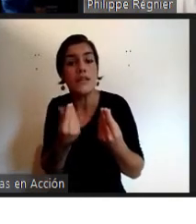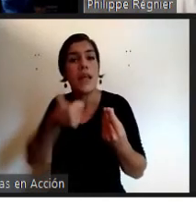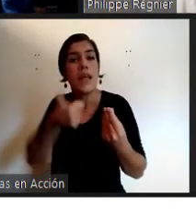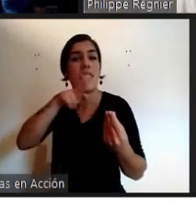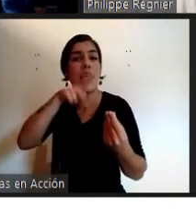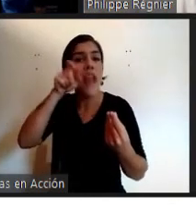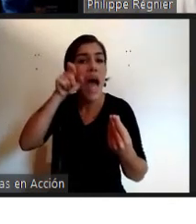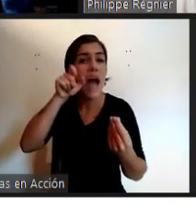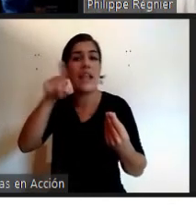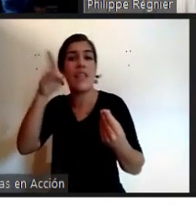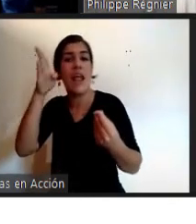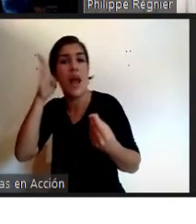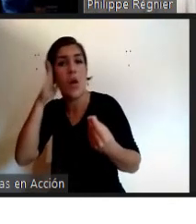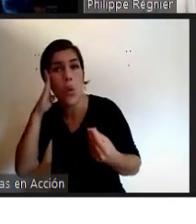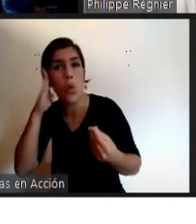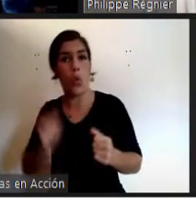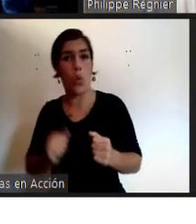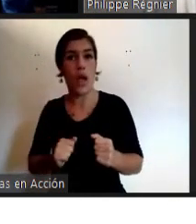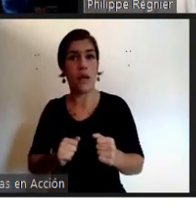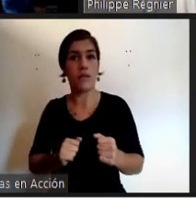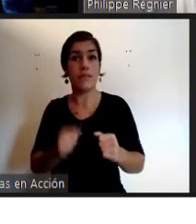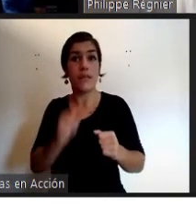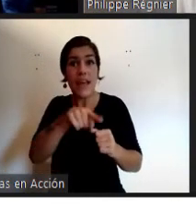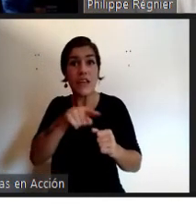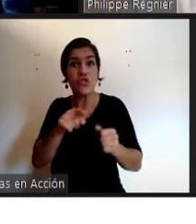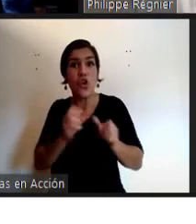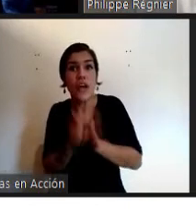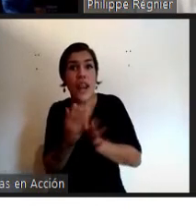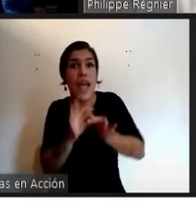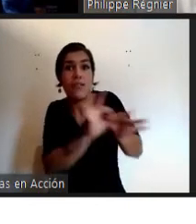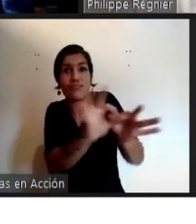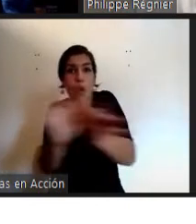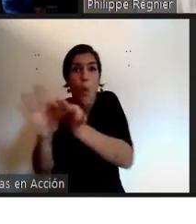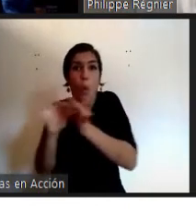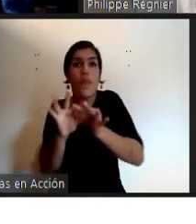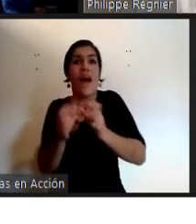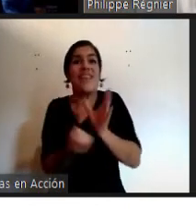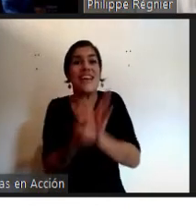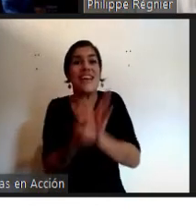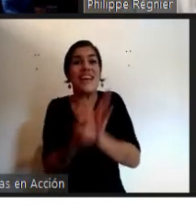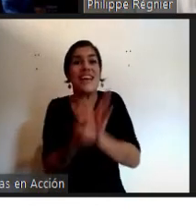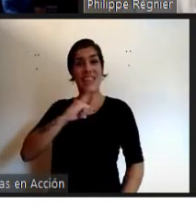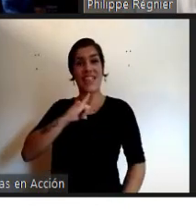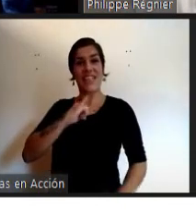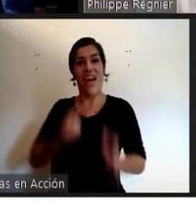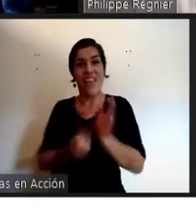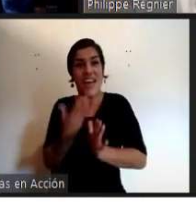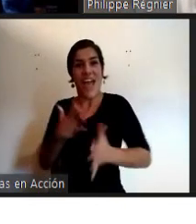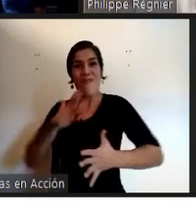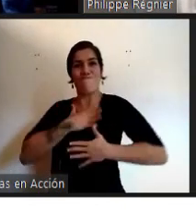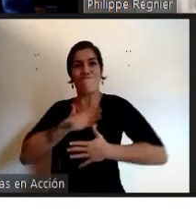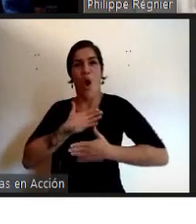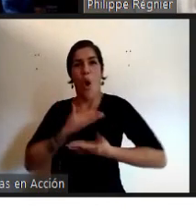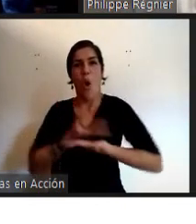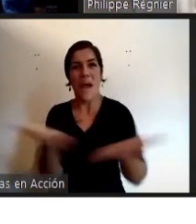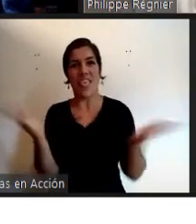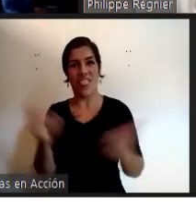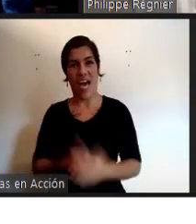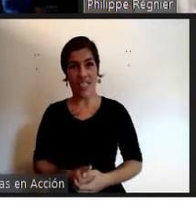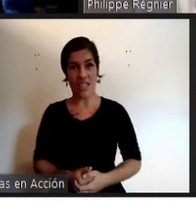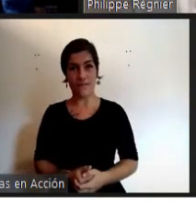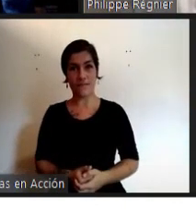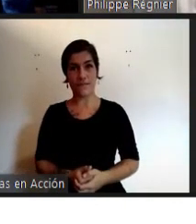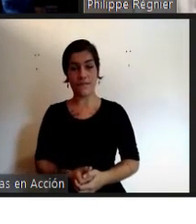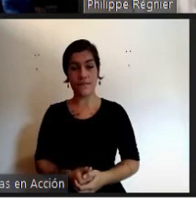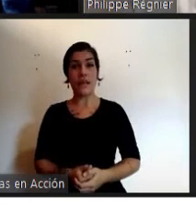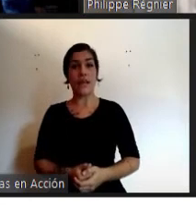field, the artistic field, in its own complexity, within its noise, and no matter how absurd it may be. What